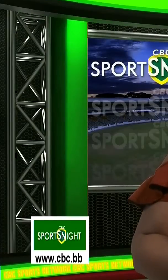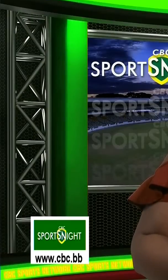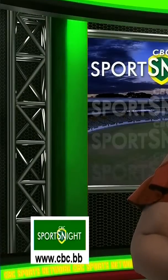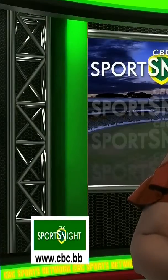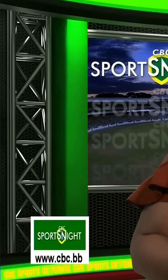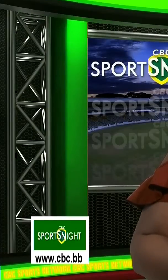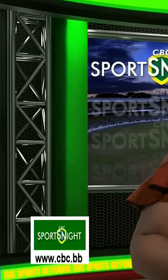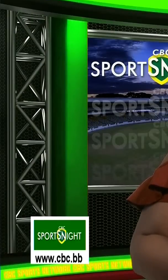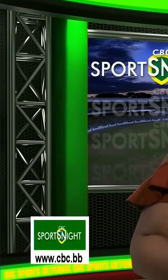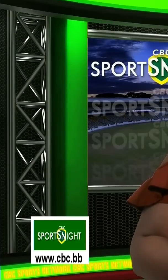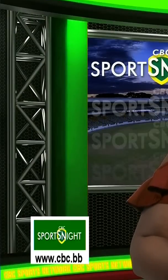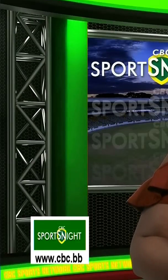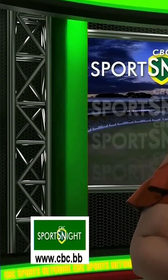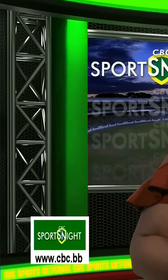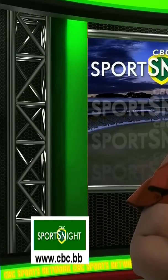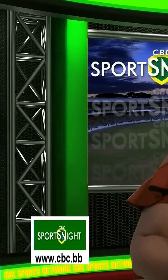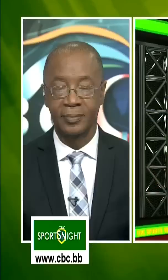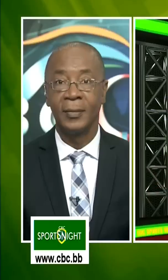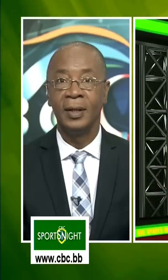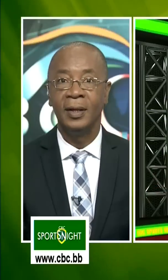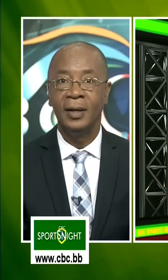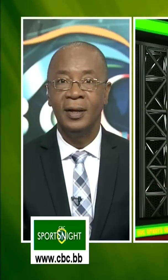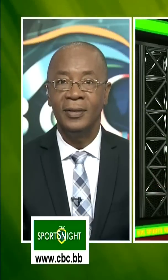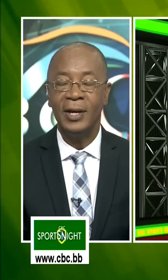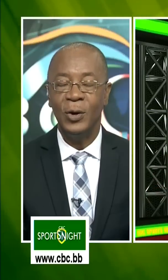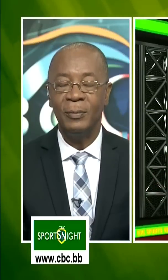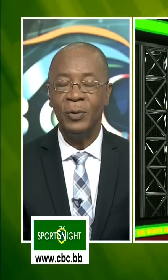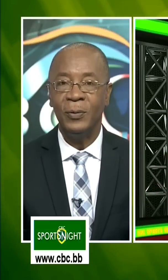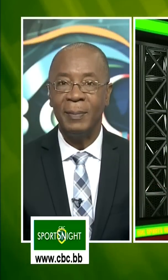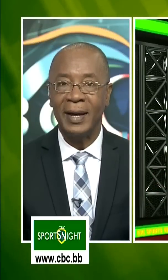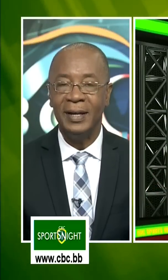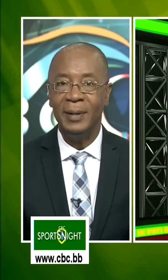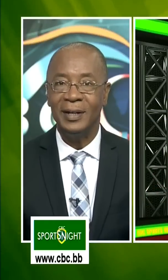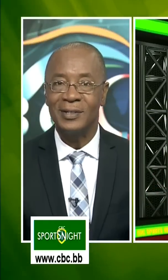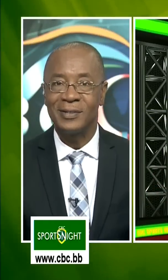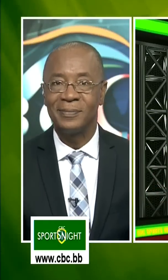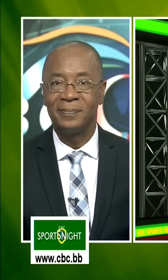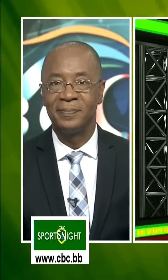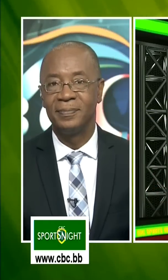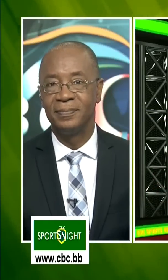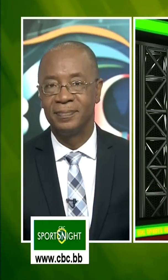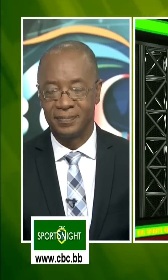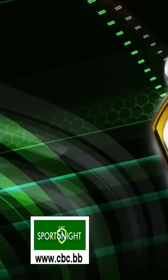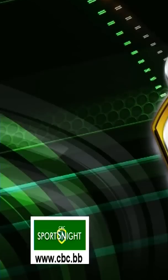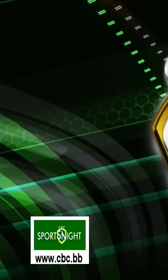And that's it for sports. Back over to you, Pearson. Thank you, Armory. We're back in a minute.